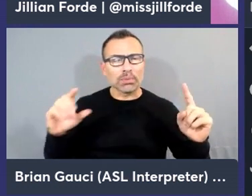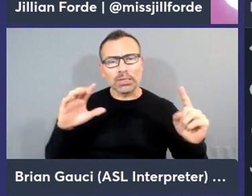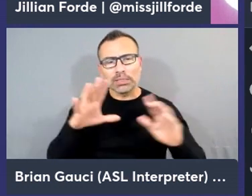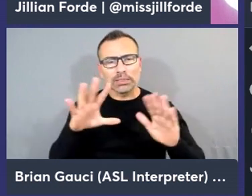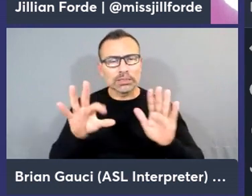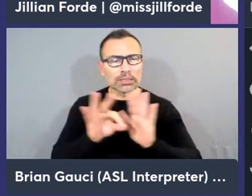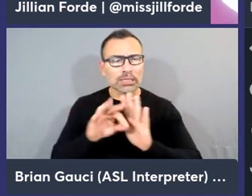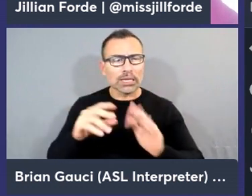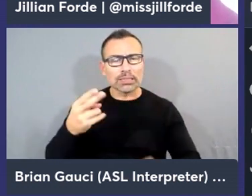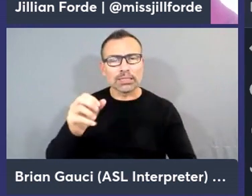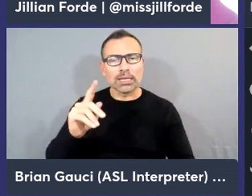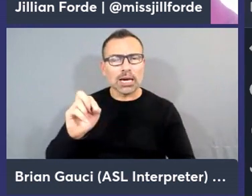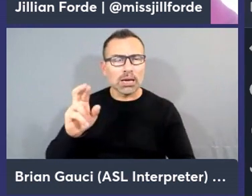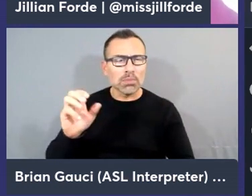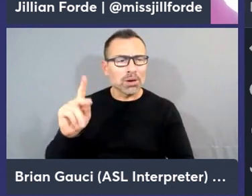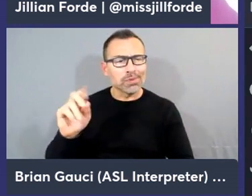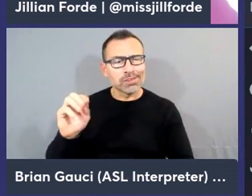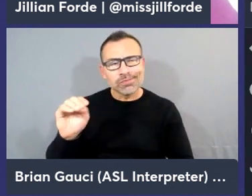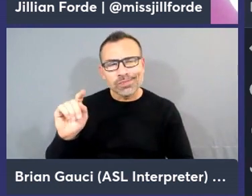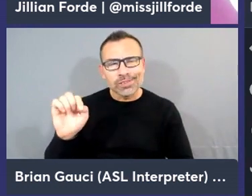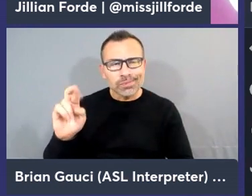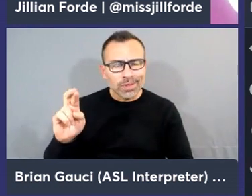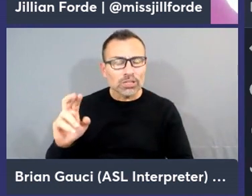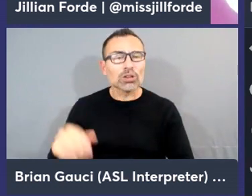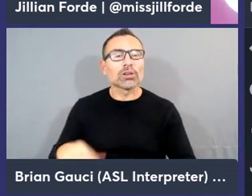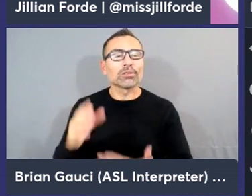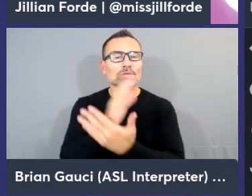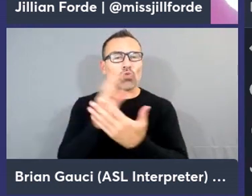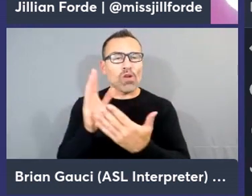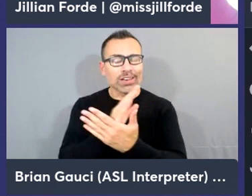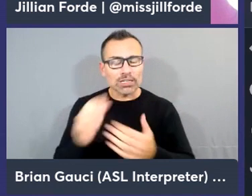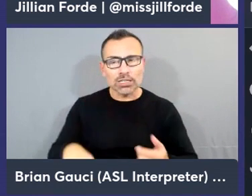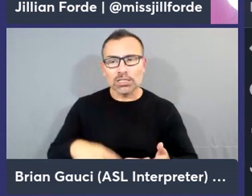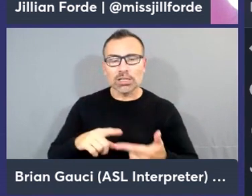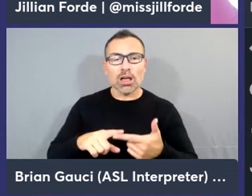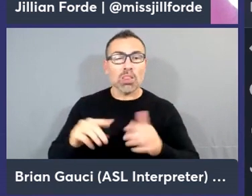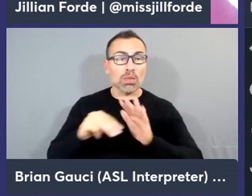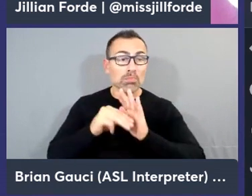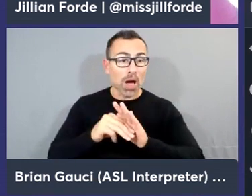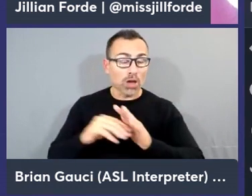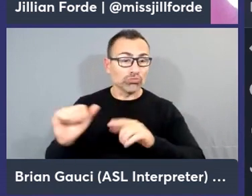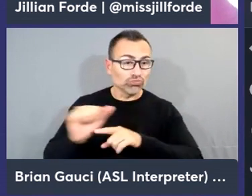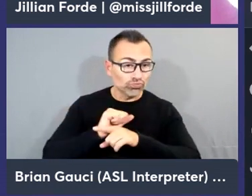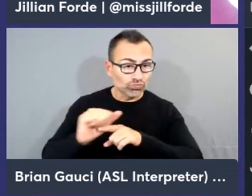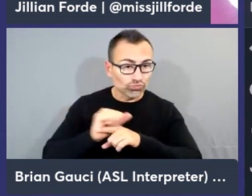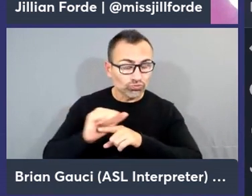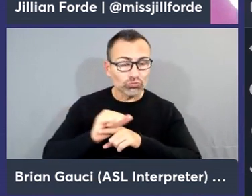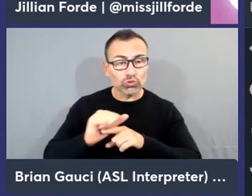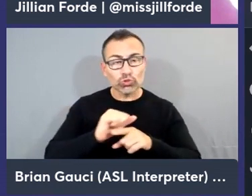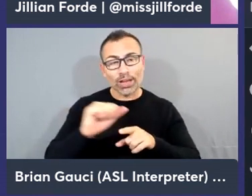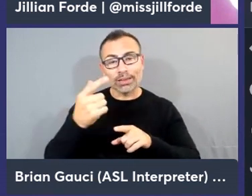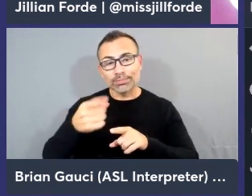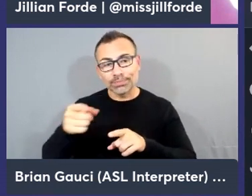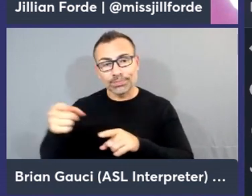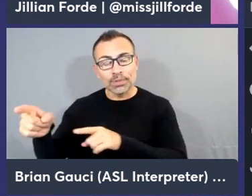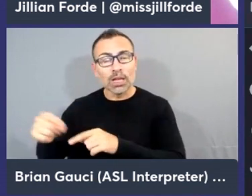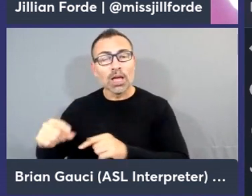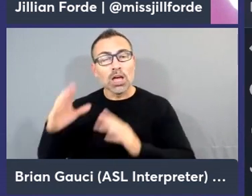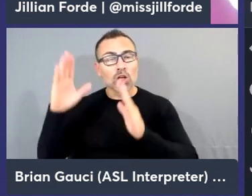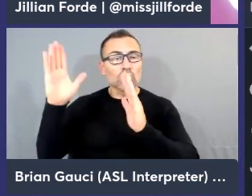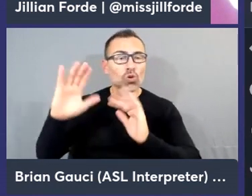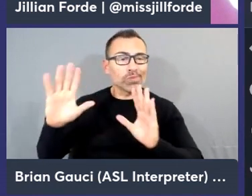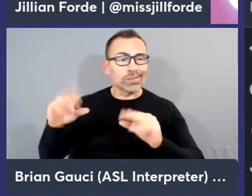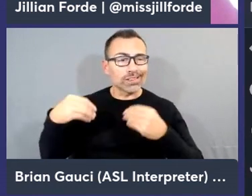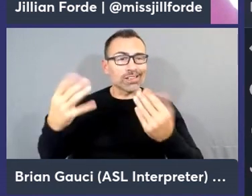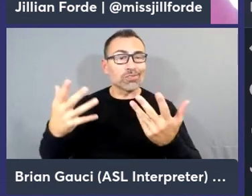hyperparameter ranges, you train the model candidates, and you hope that one of them gives you the global minima, meaning gives you